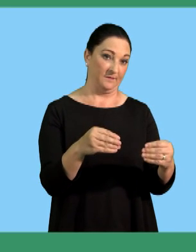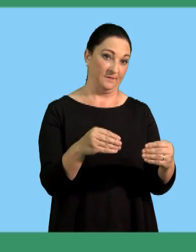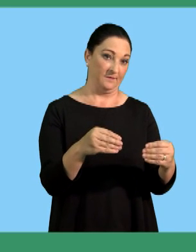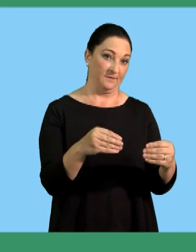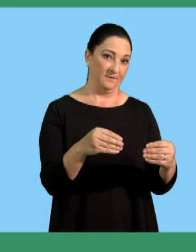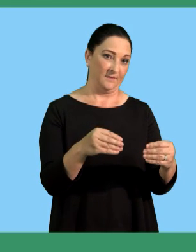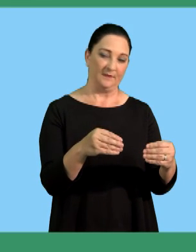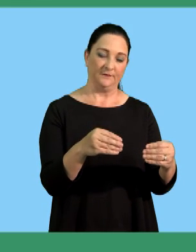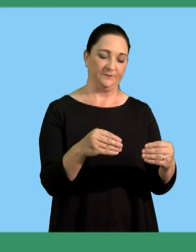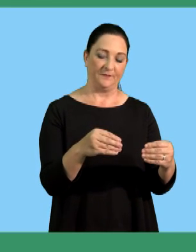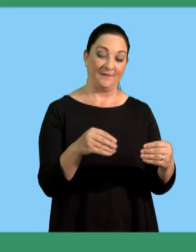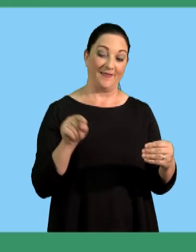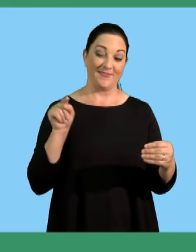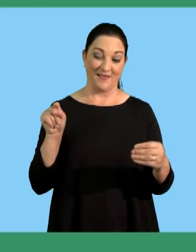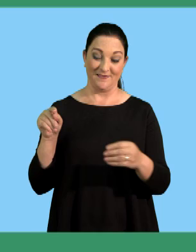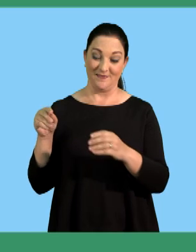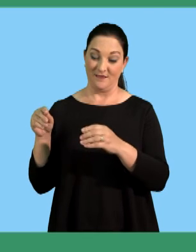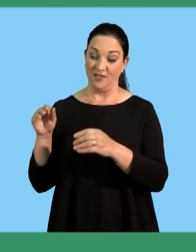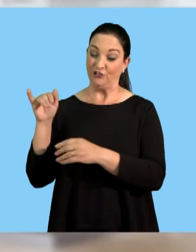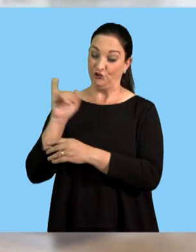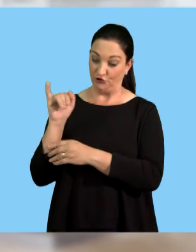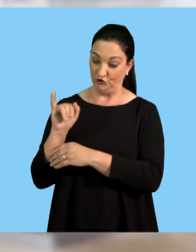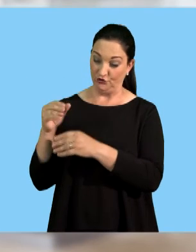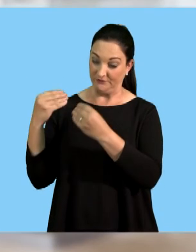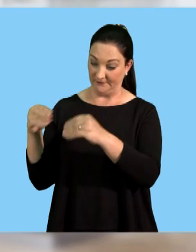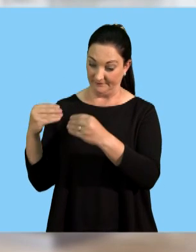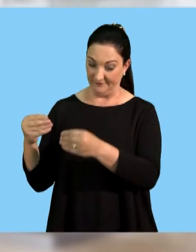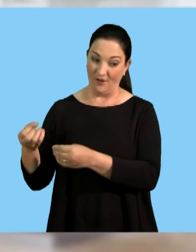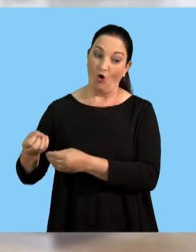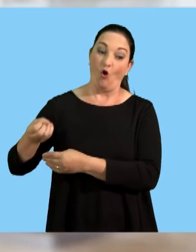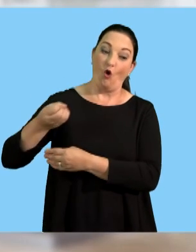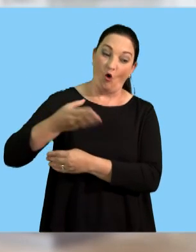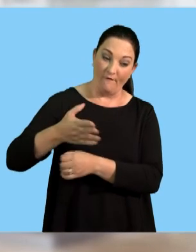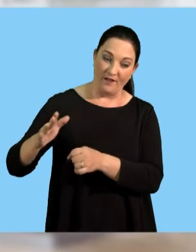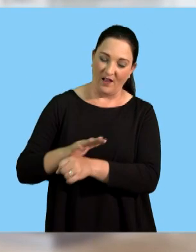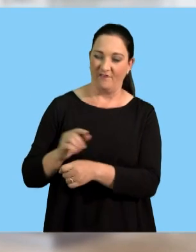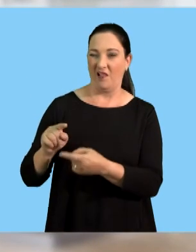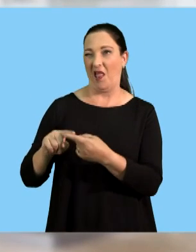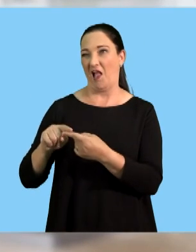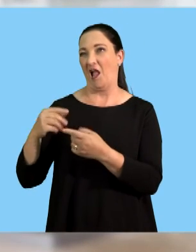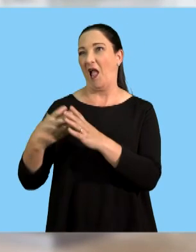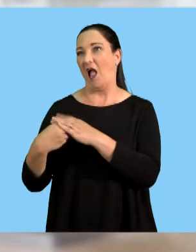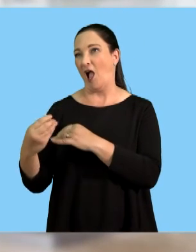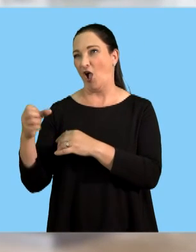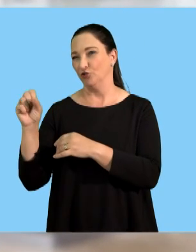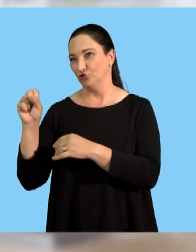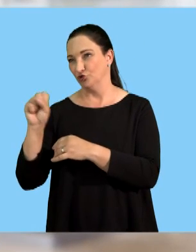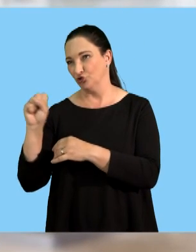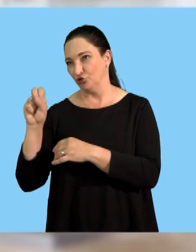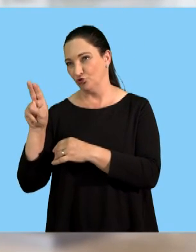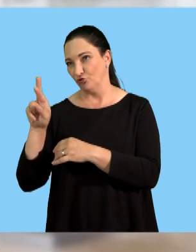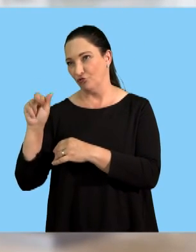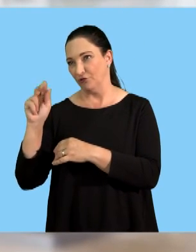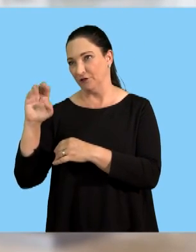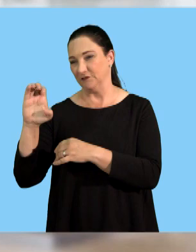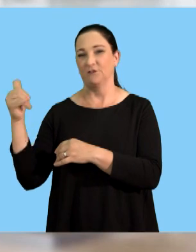offering the cover. This is your OutSurance, this is your Old Mutual, this is the insurance companies